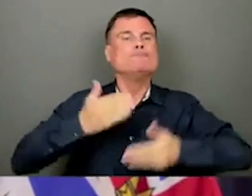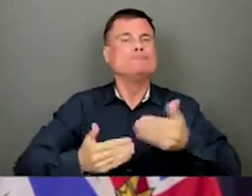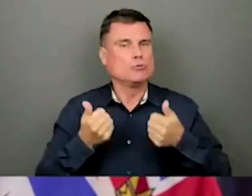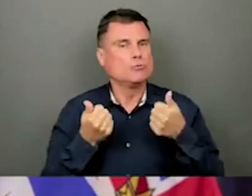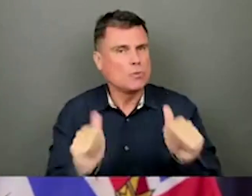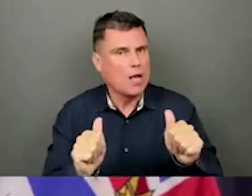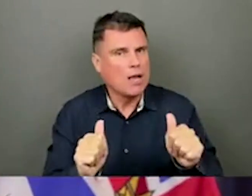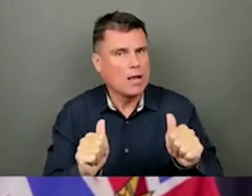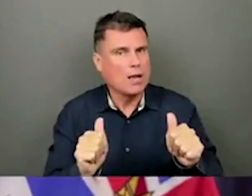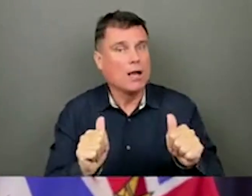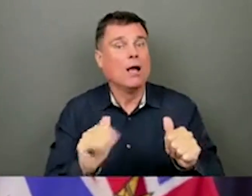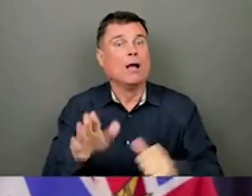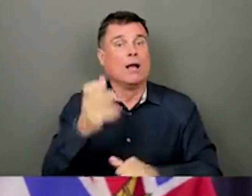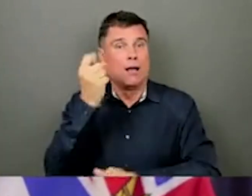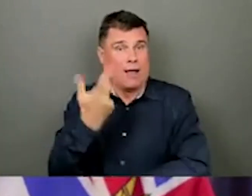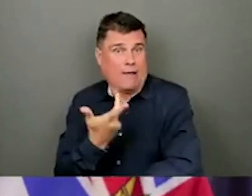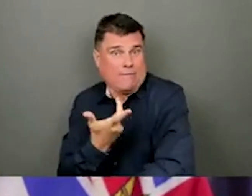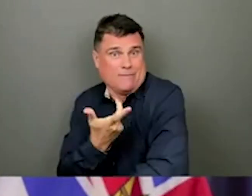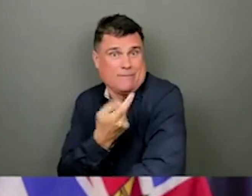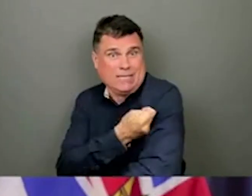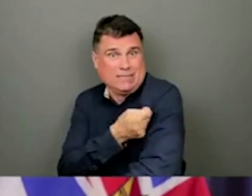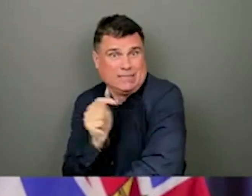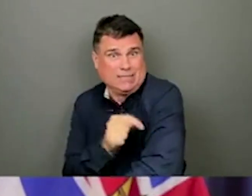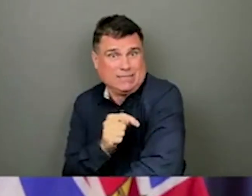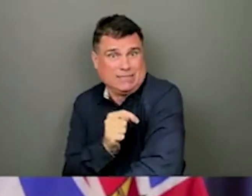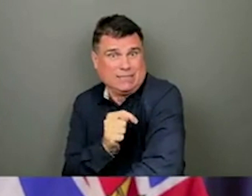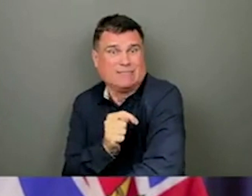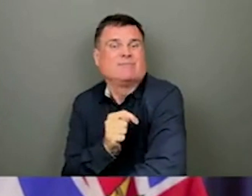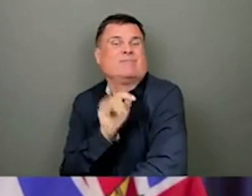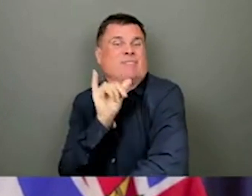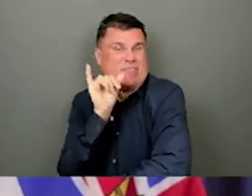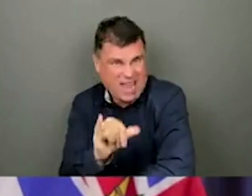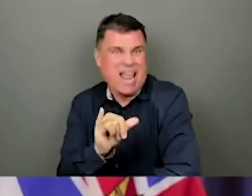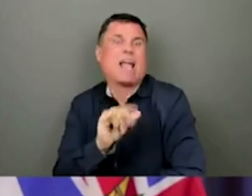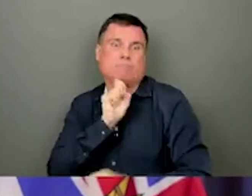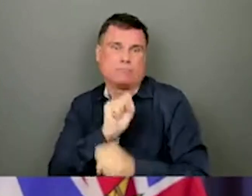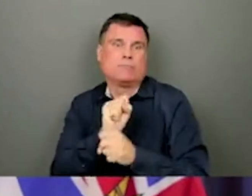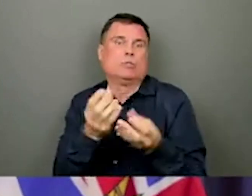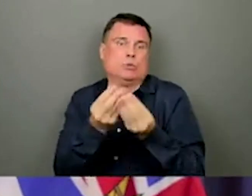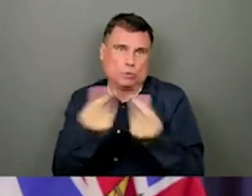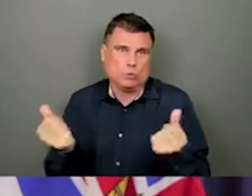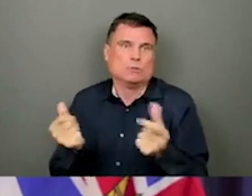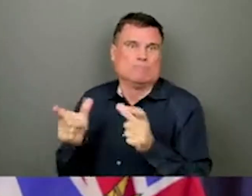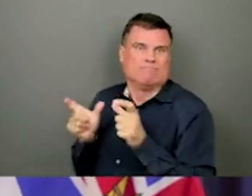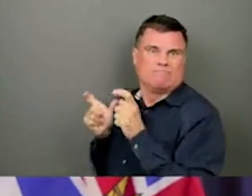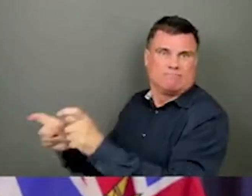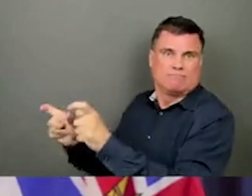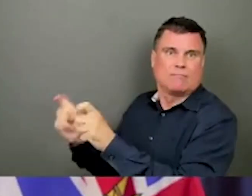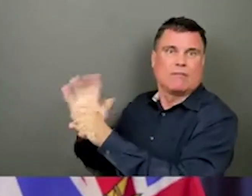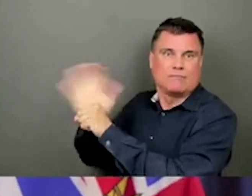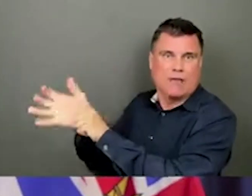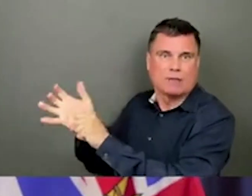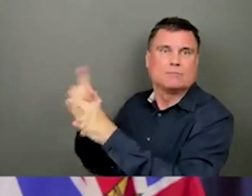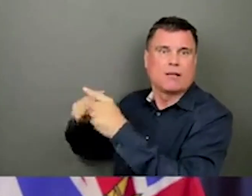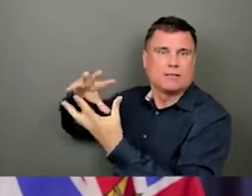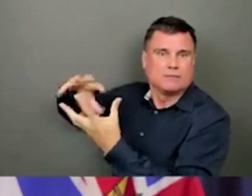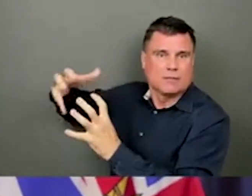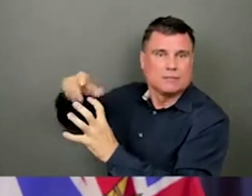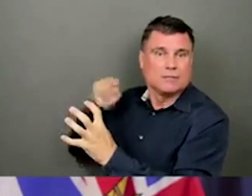vaccinated is the way forward through this pandemic. We have outstanding numbers. Minister Dix will go through this